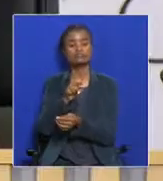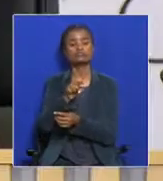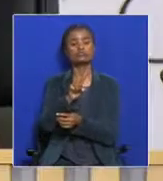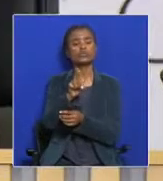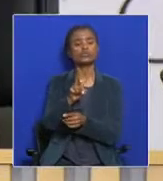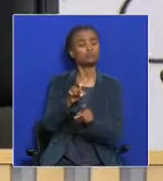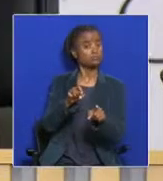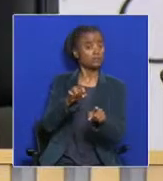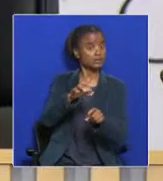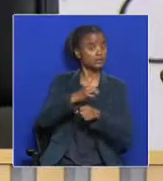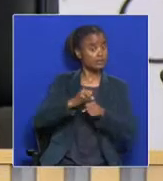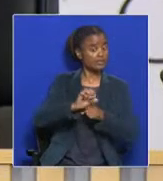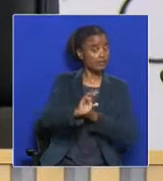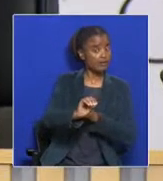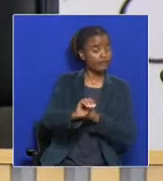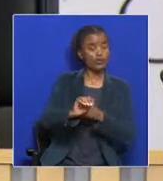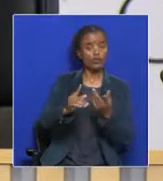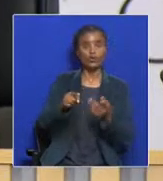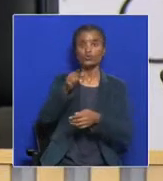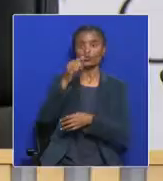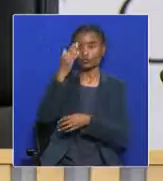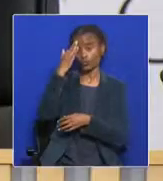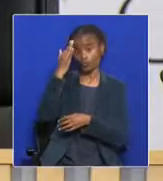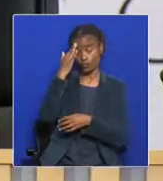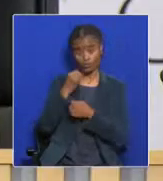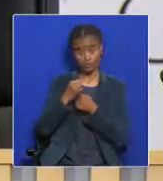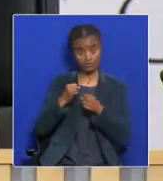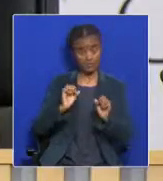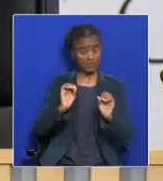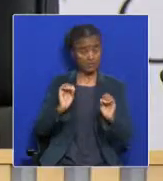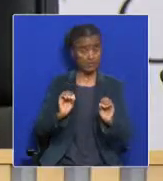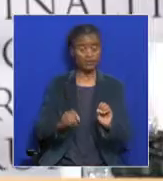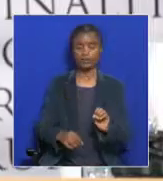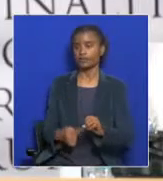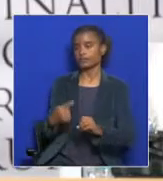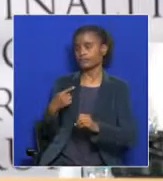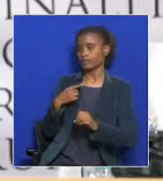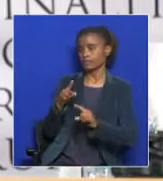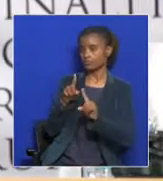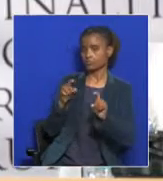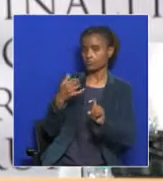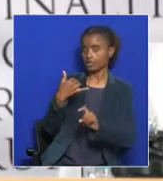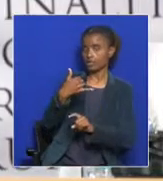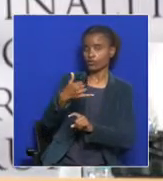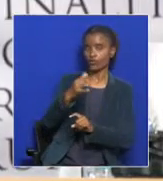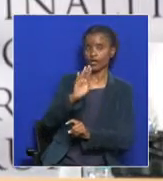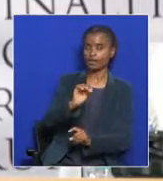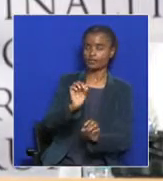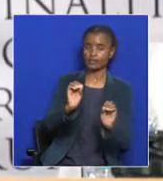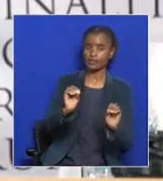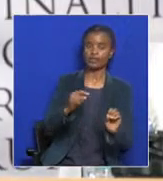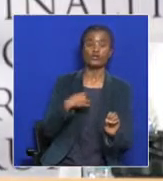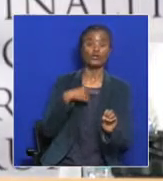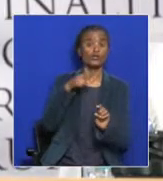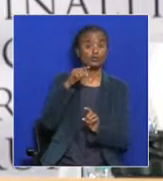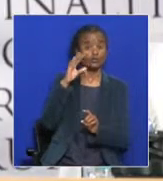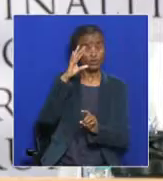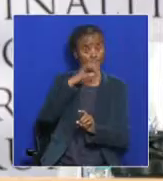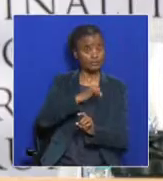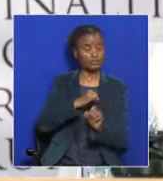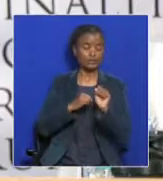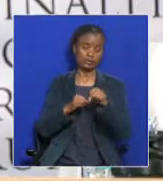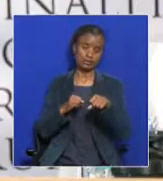space. Which is... I did not inquire. I drew an assumption. Okay, you drew an assumption. Now,